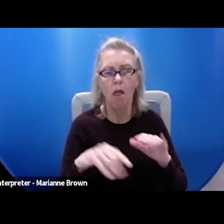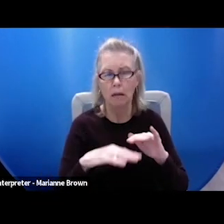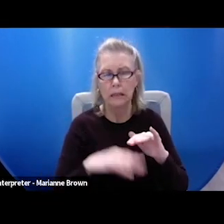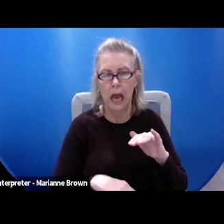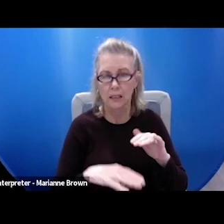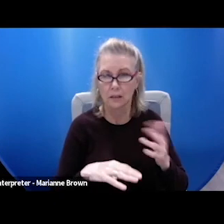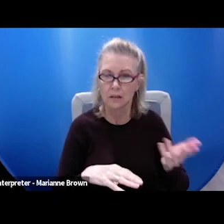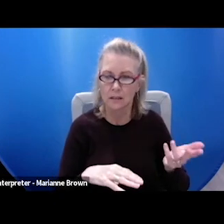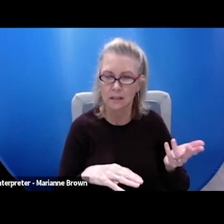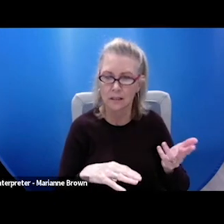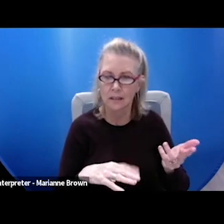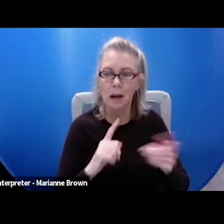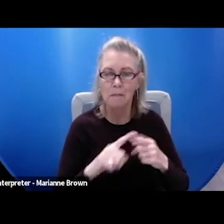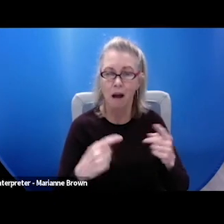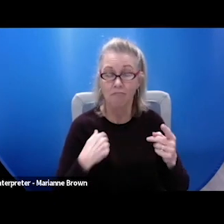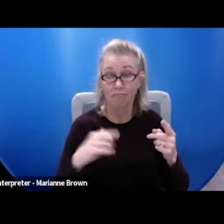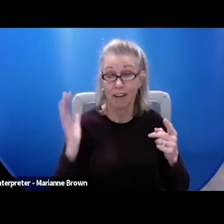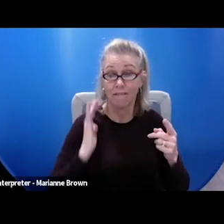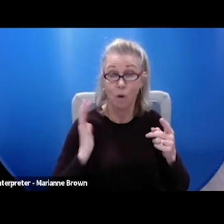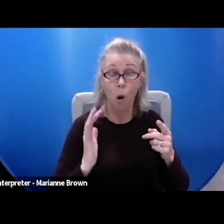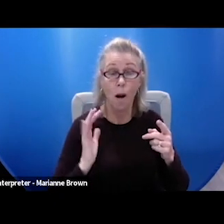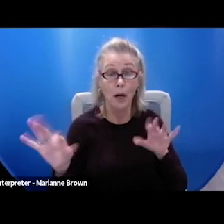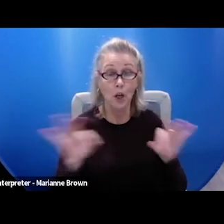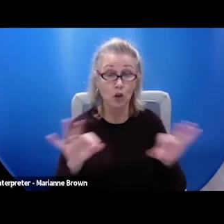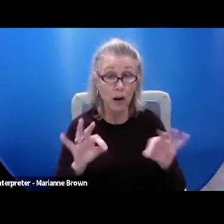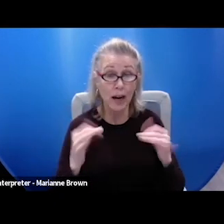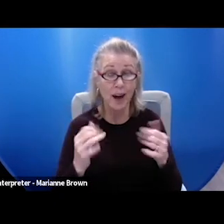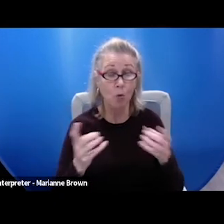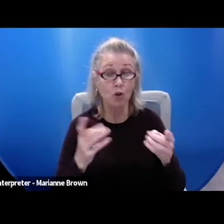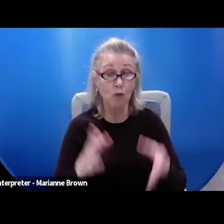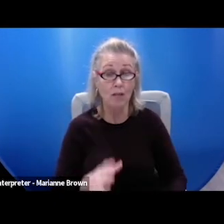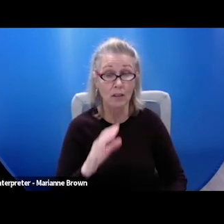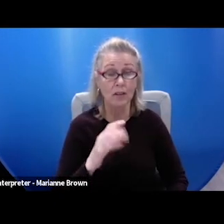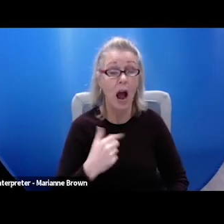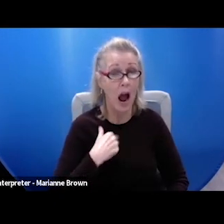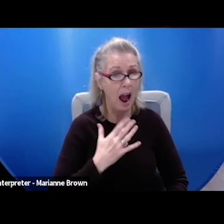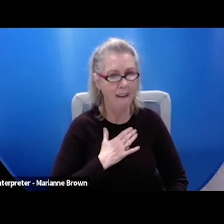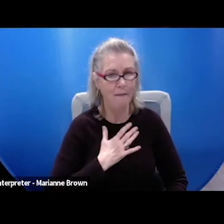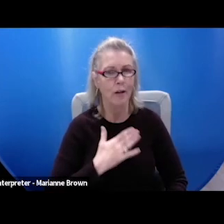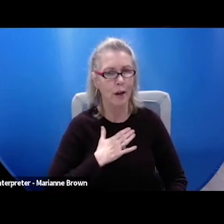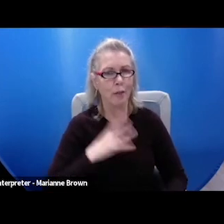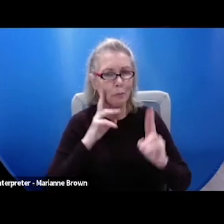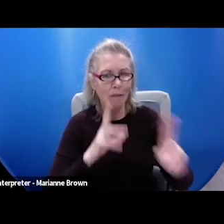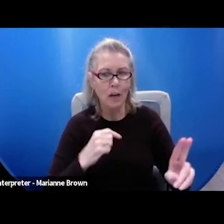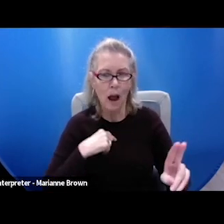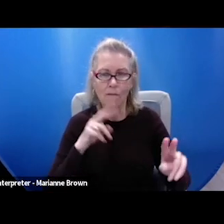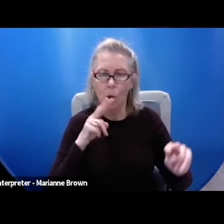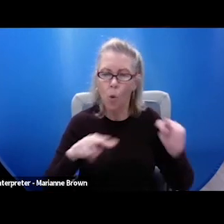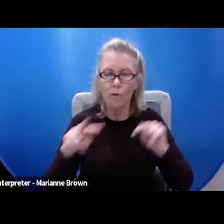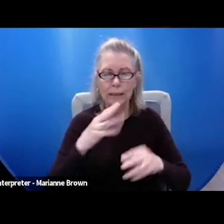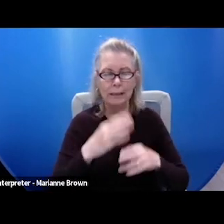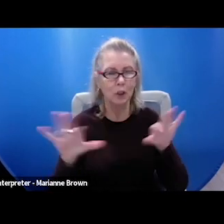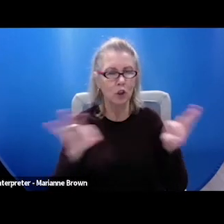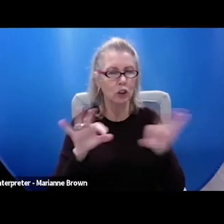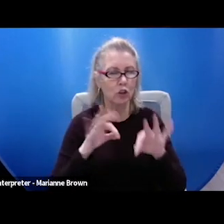former curator myself, and now as director at ISCP, I have the privilege of overseeing some curatorial residents,